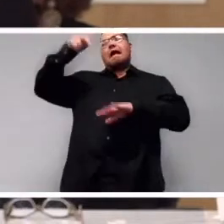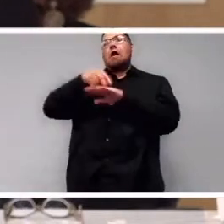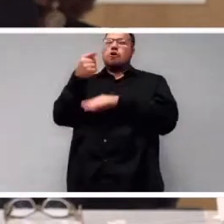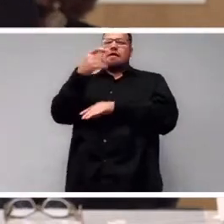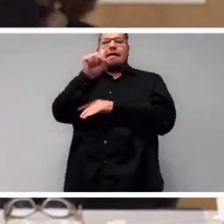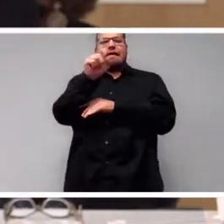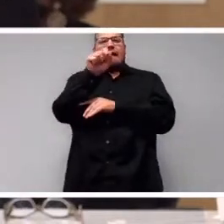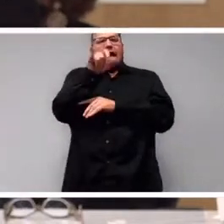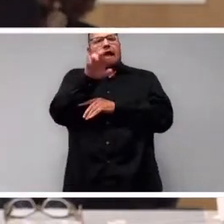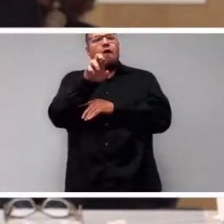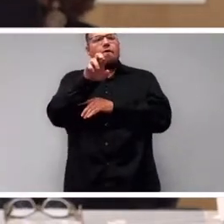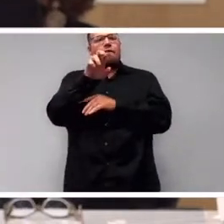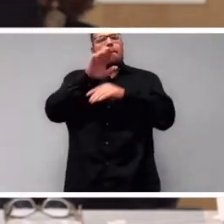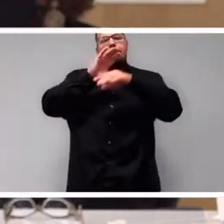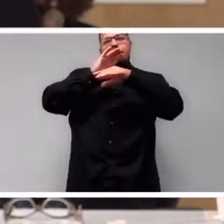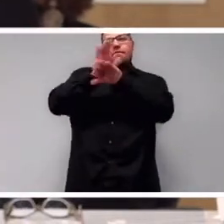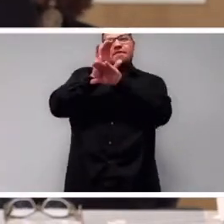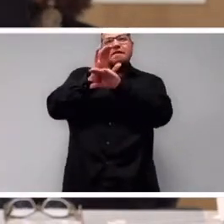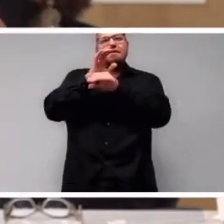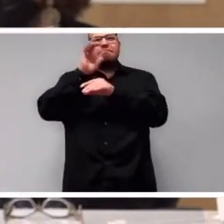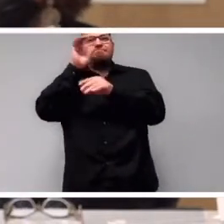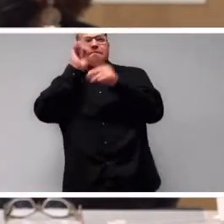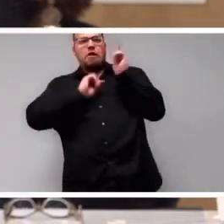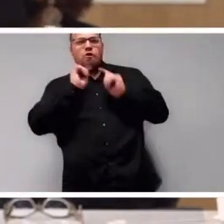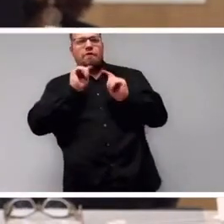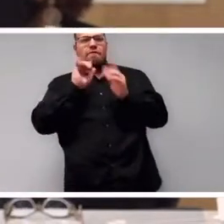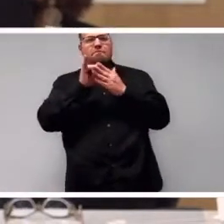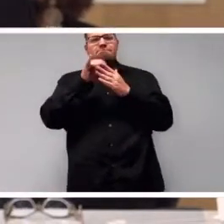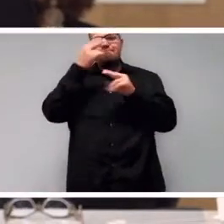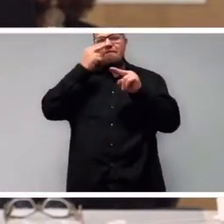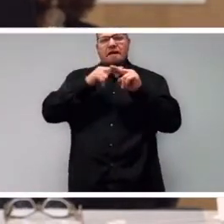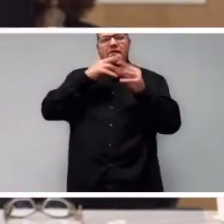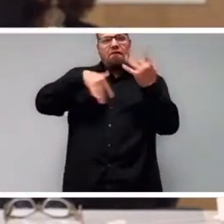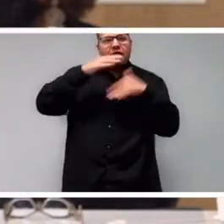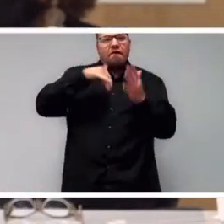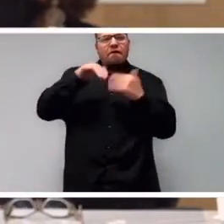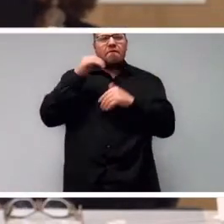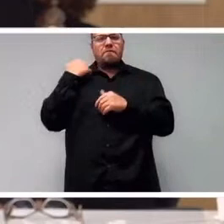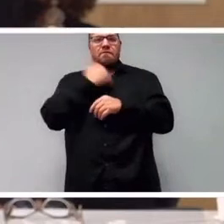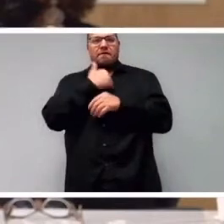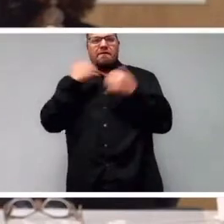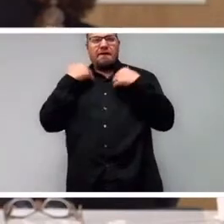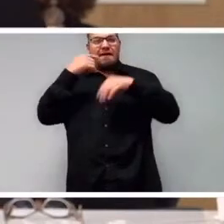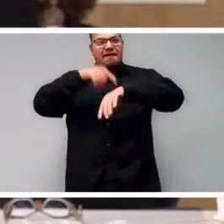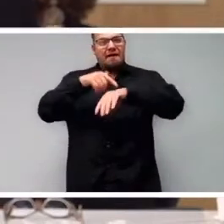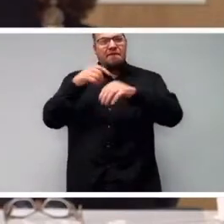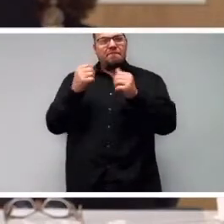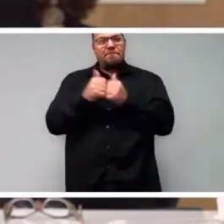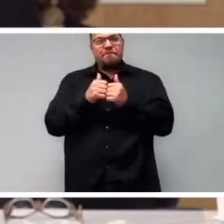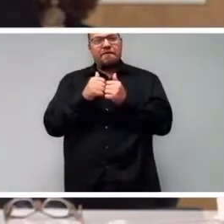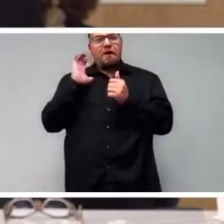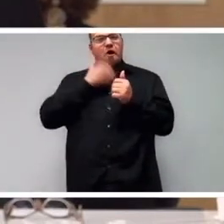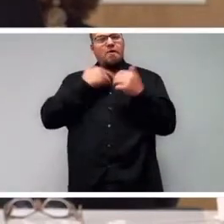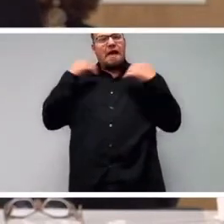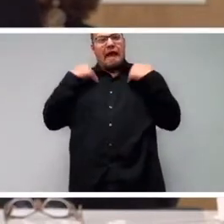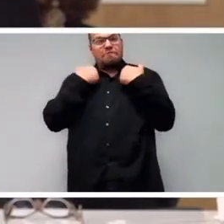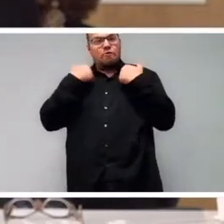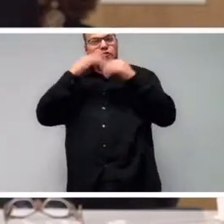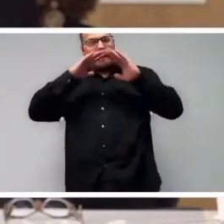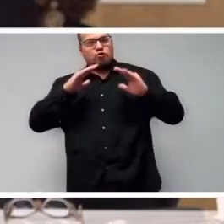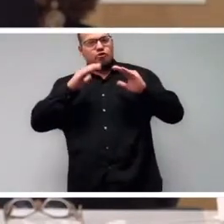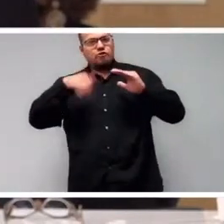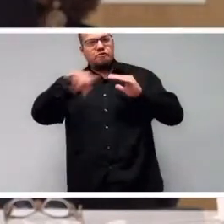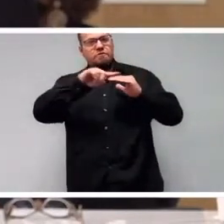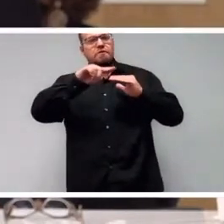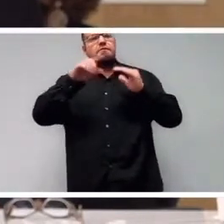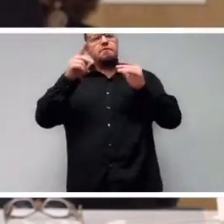just sort of the fun hangouts in our community. We've spent some time, again, with our animal shelters and, you know, places